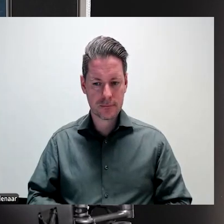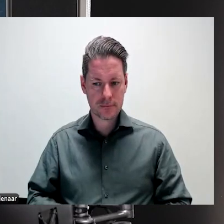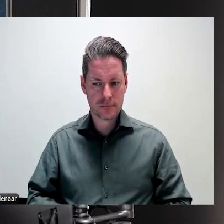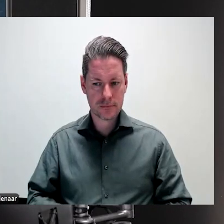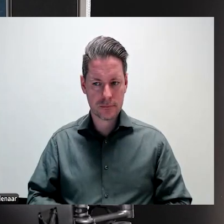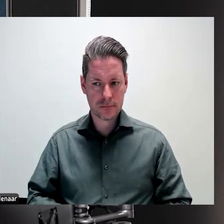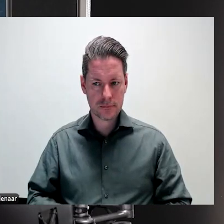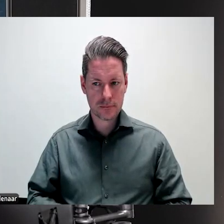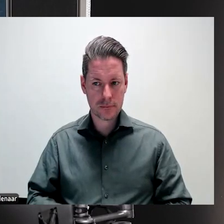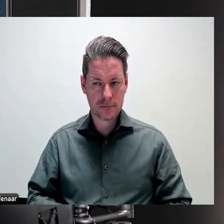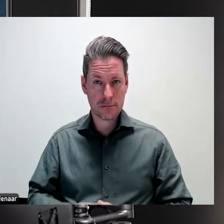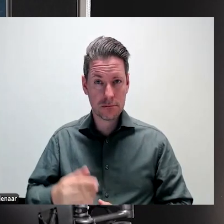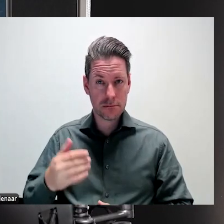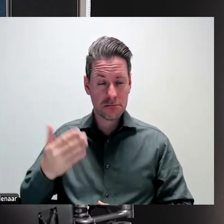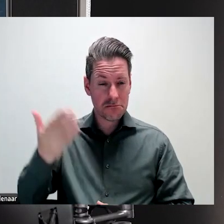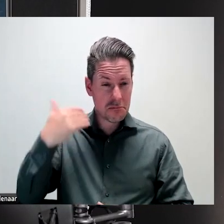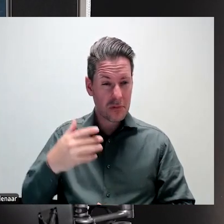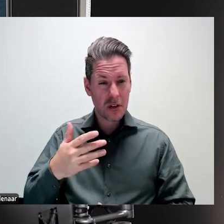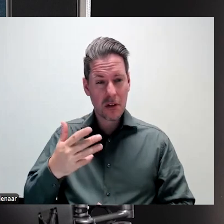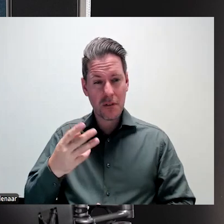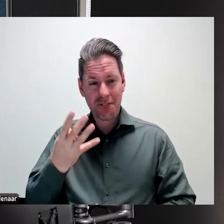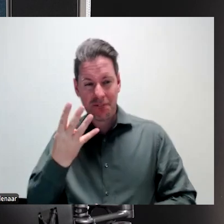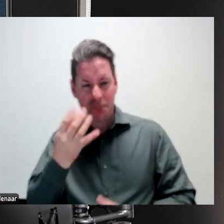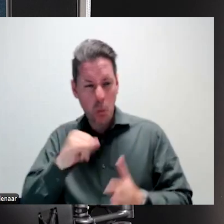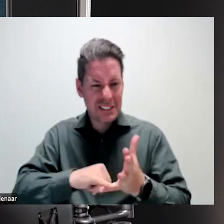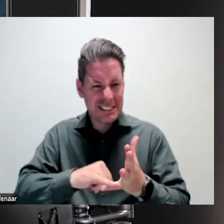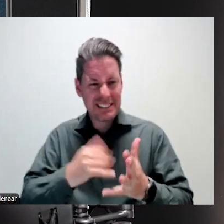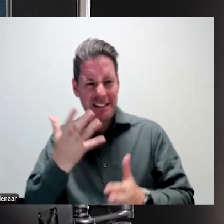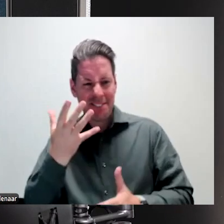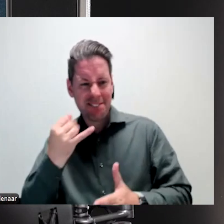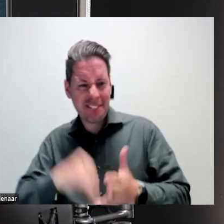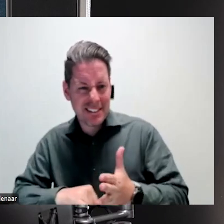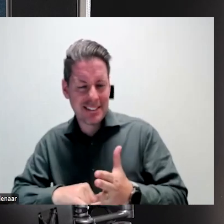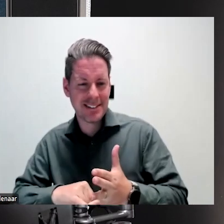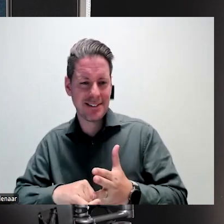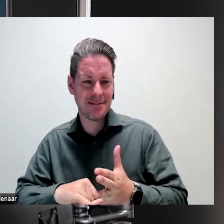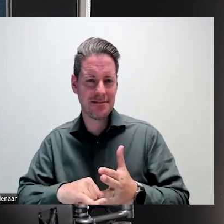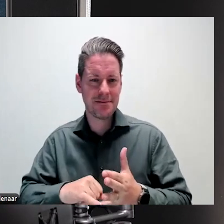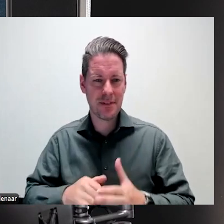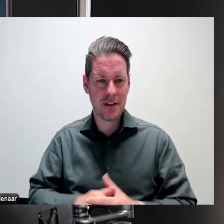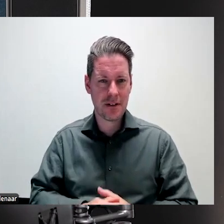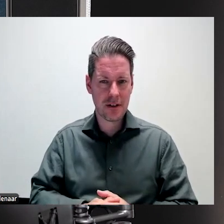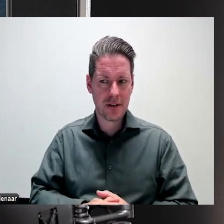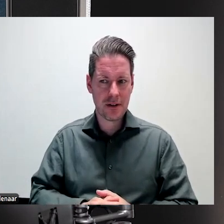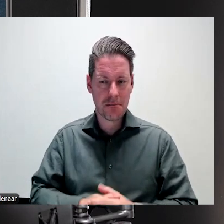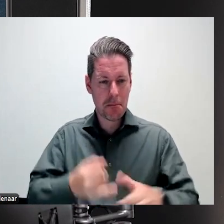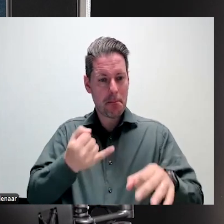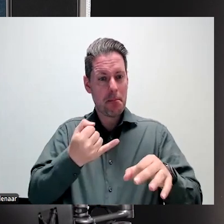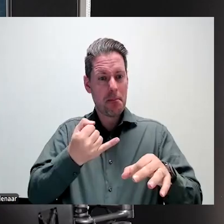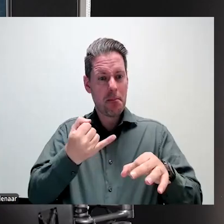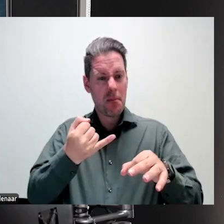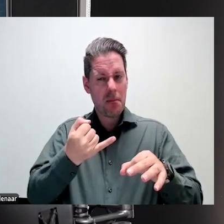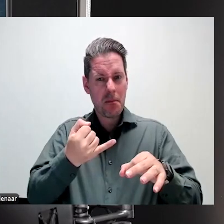40s, early 50s, the medical knowledge wasn't what it is now.